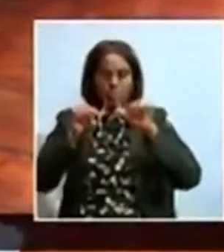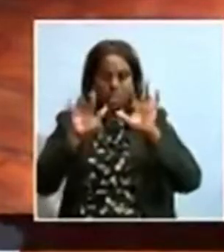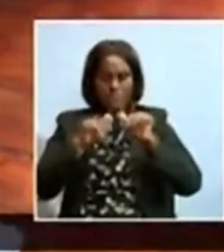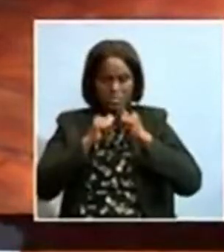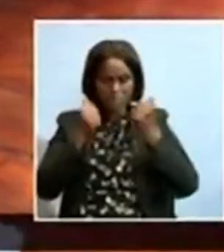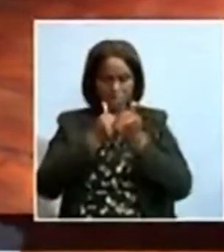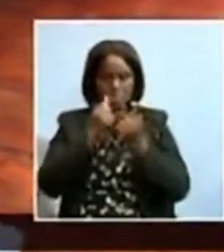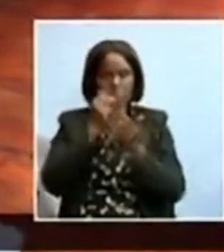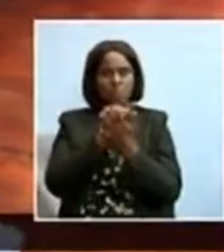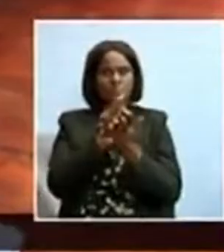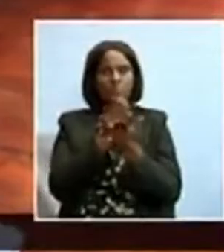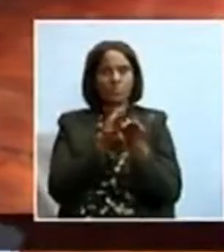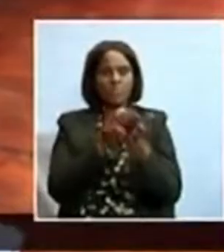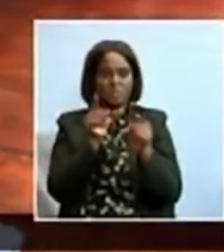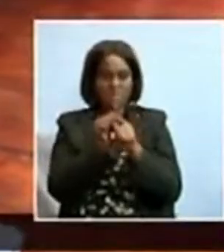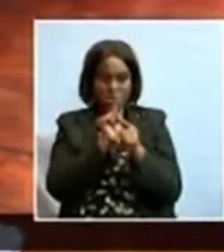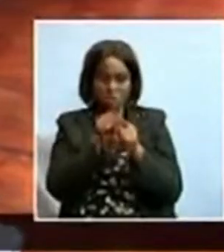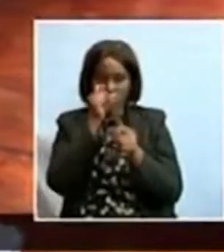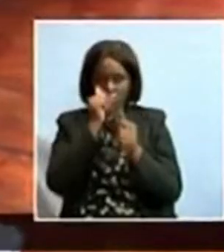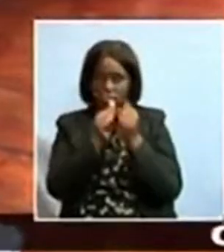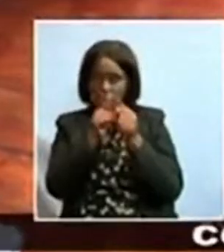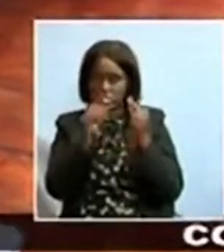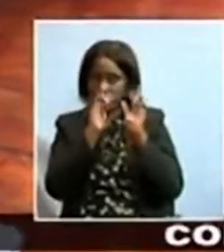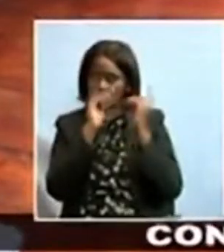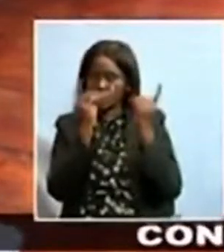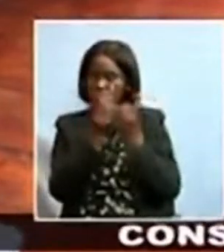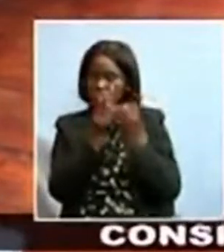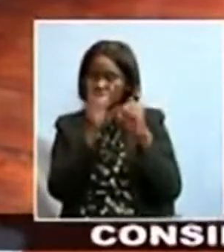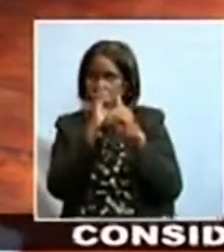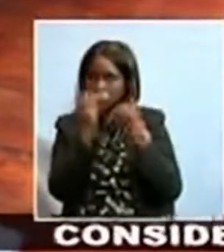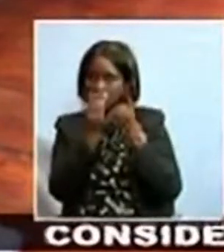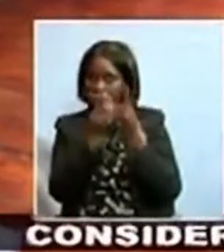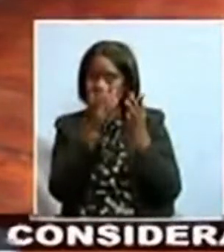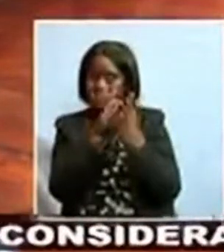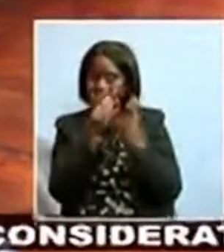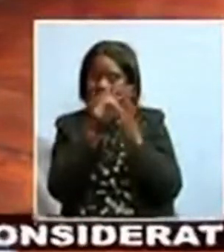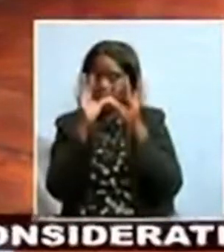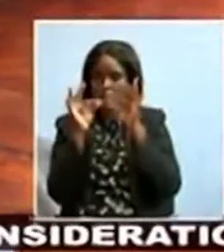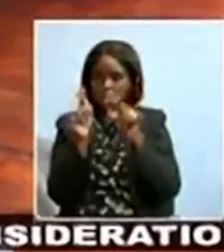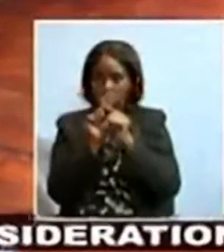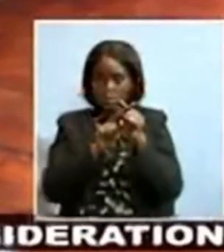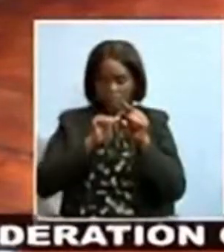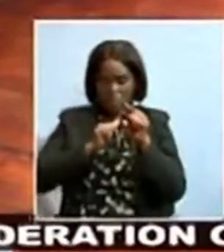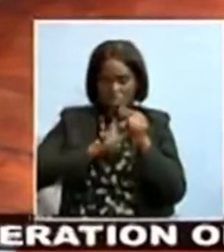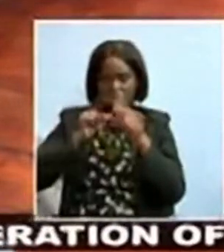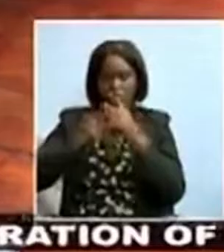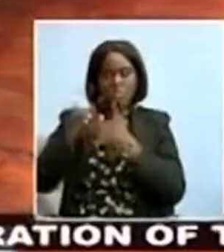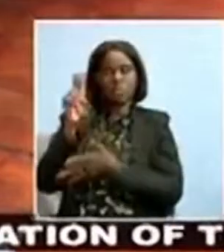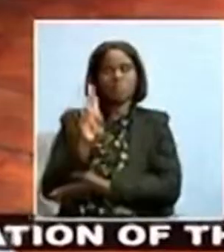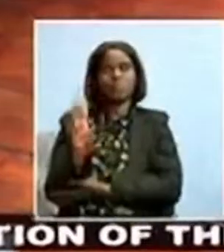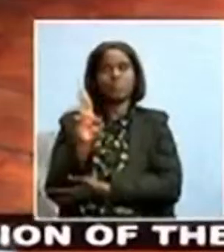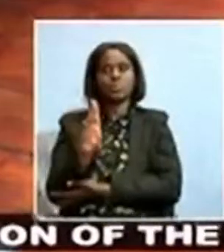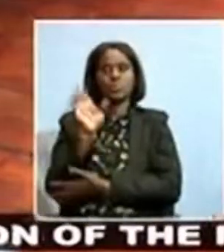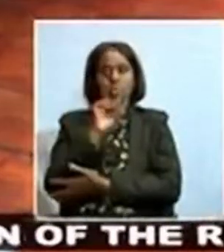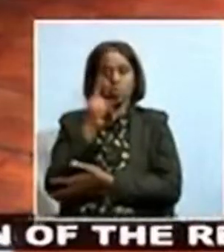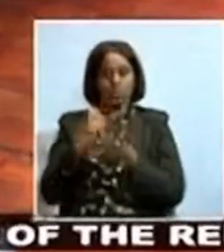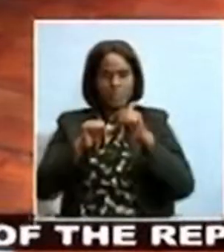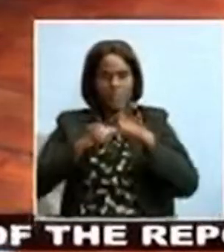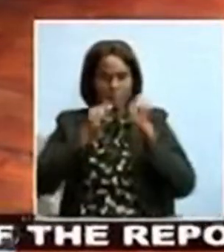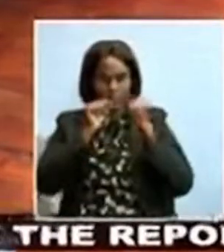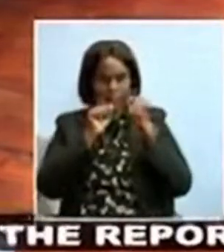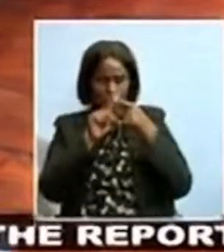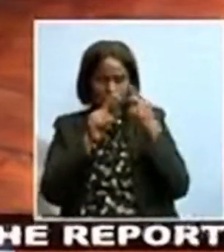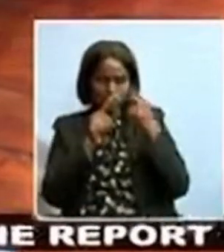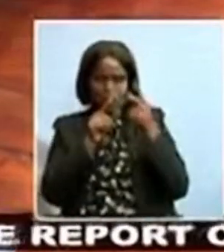office. That was district fund account. Then we started utilizing. What you are able to see,